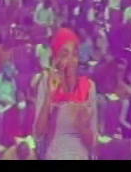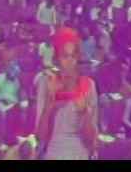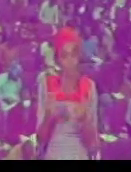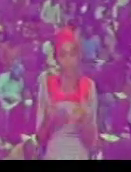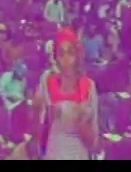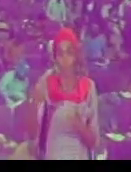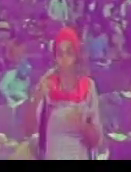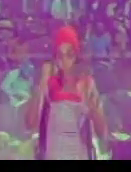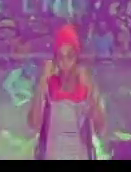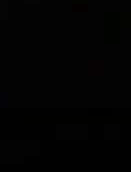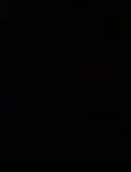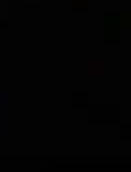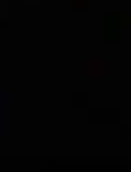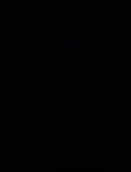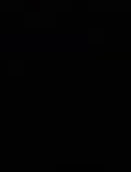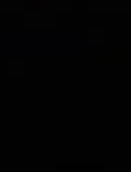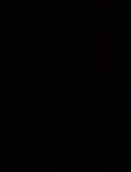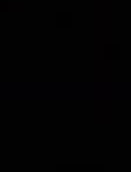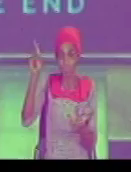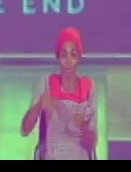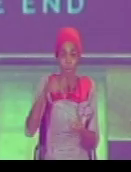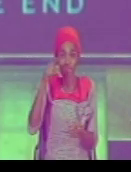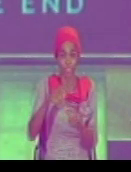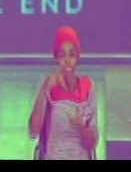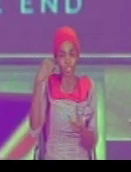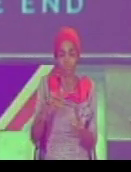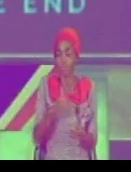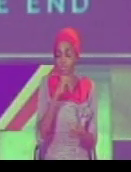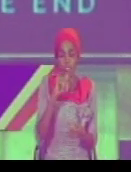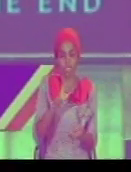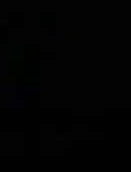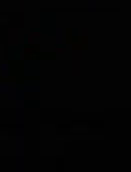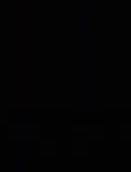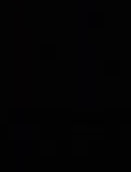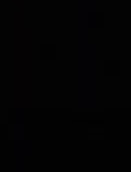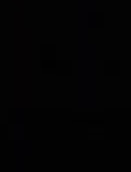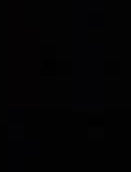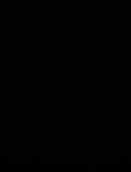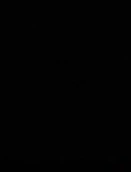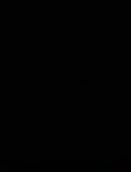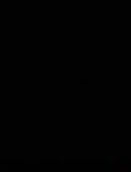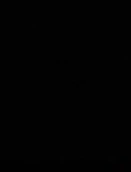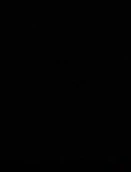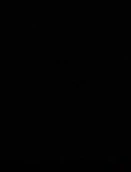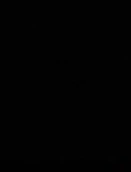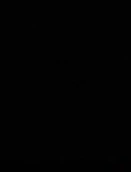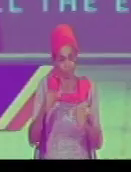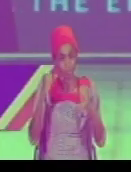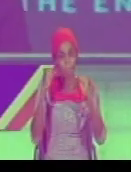and perfection of the unchangeable God. The power and the perfection.